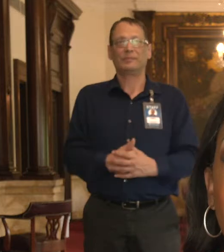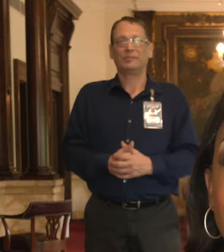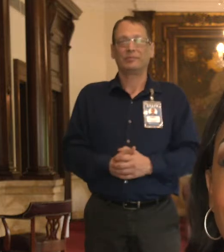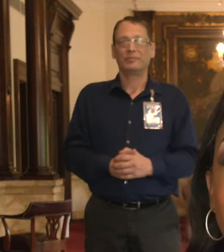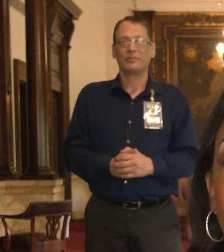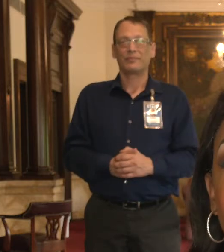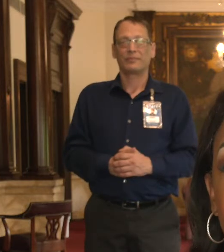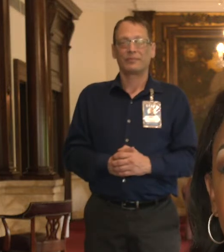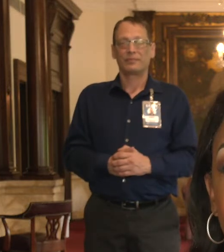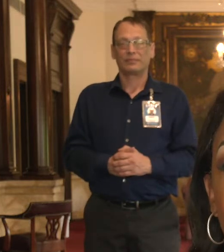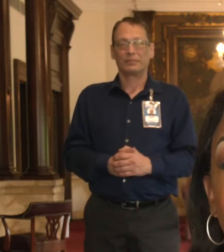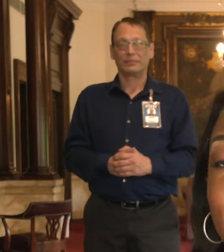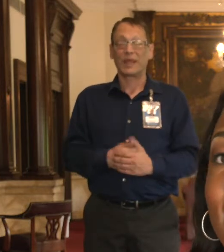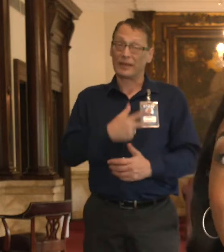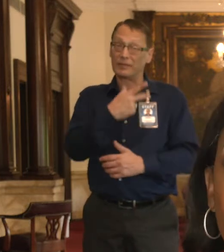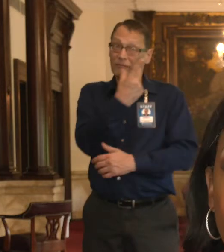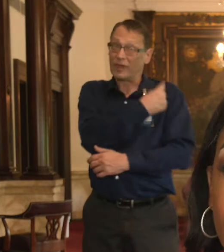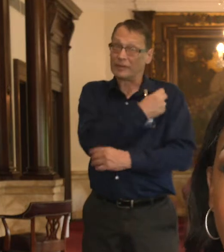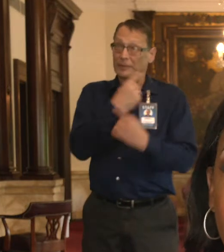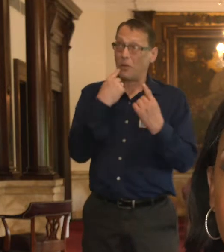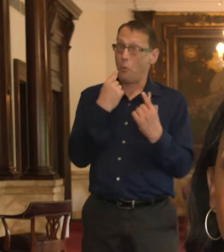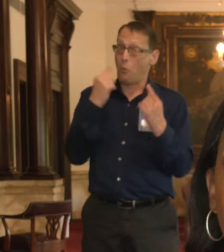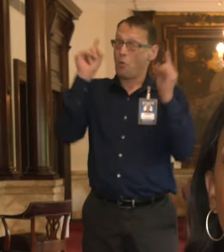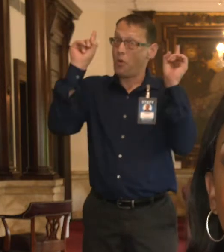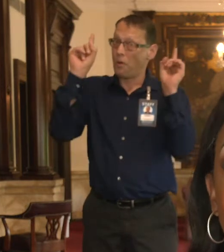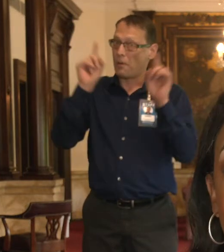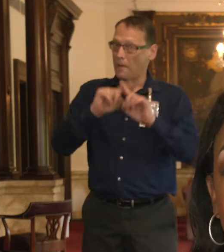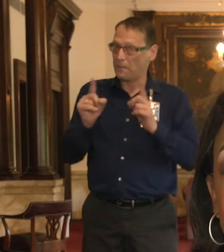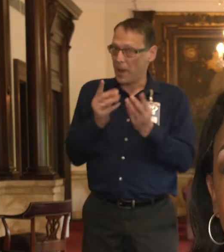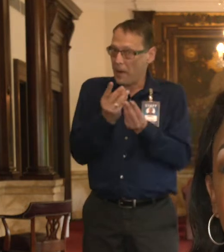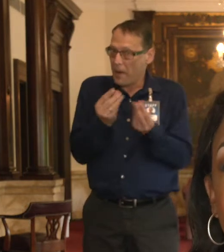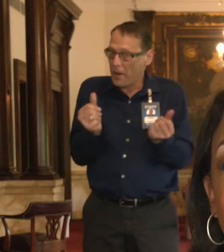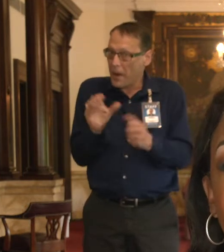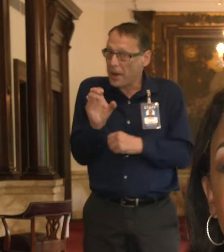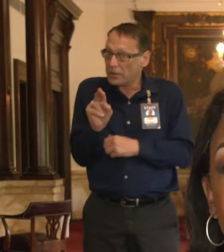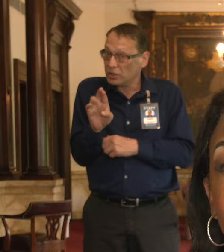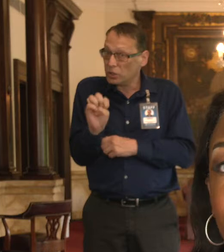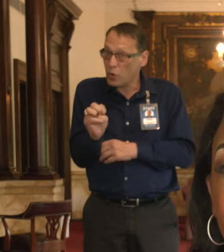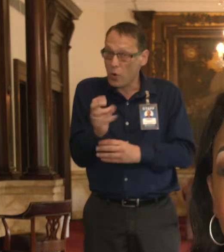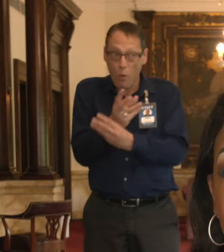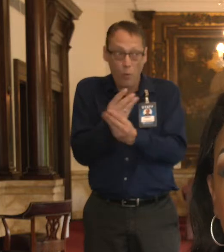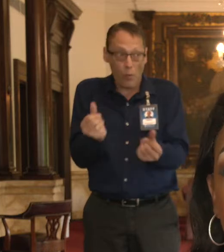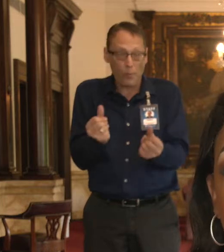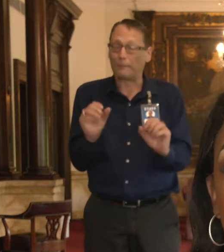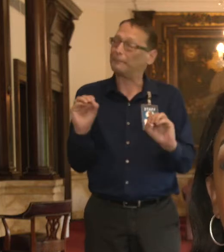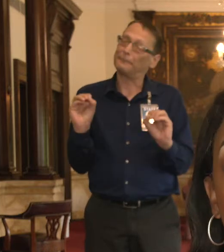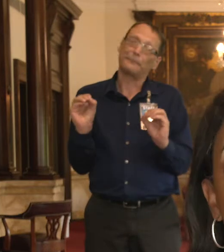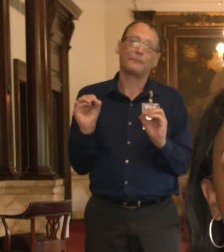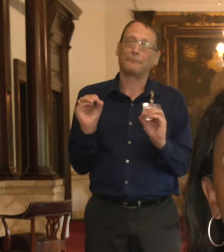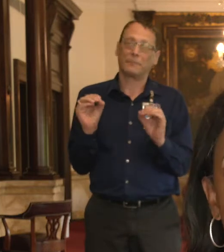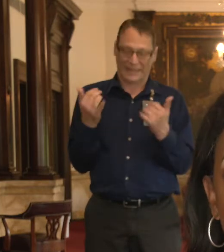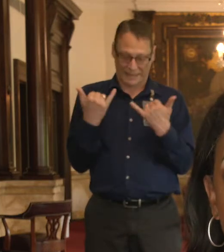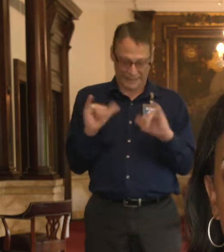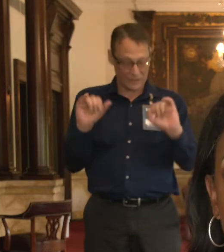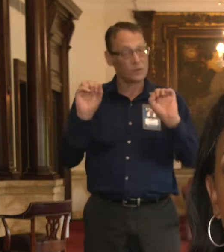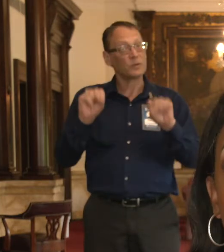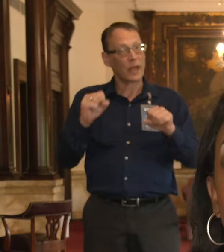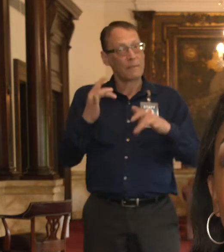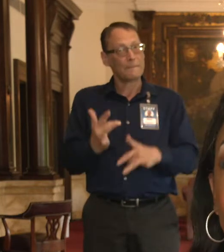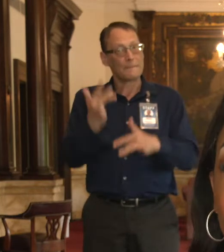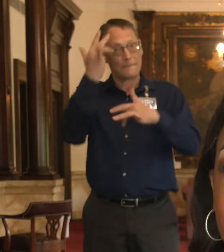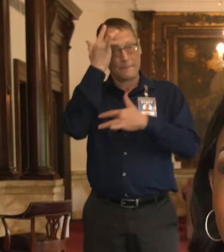The vaccine is effective, but it's not a cure-all. Vaccine recipients still need to follow safety measures like wearing a